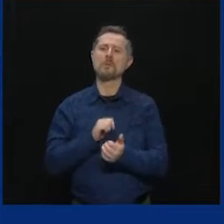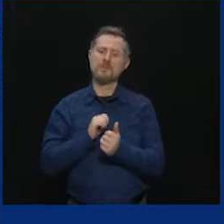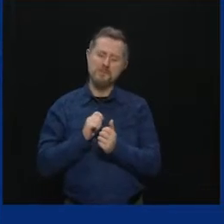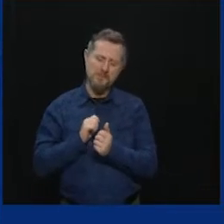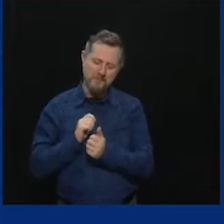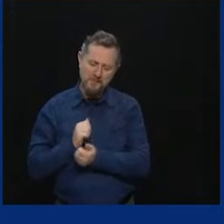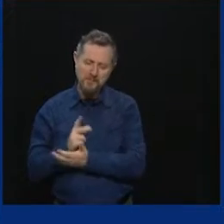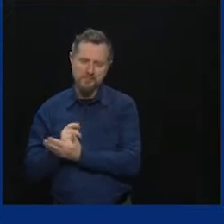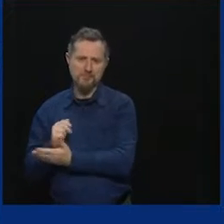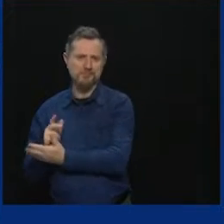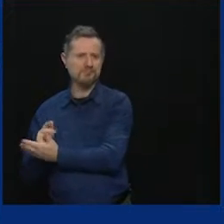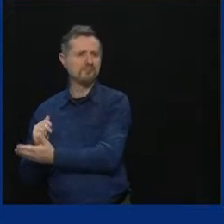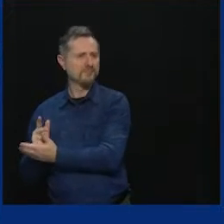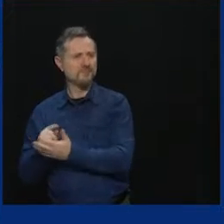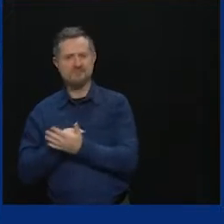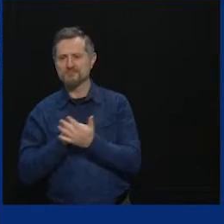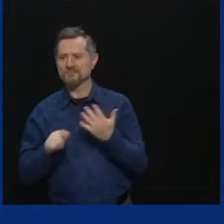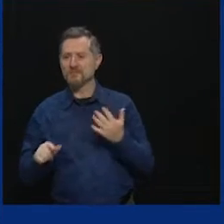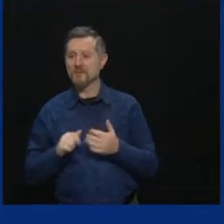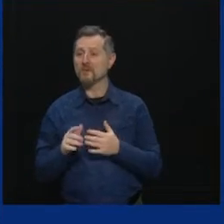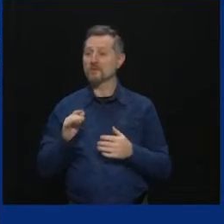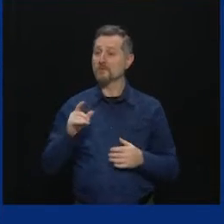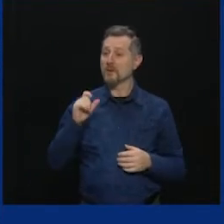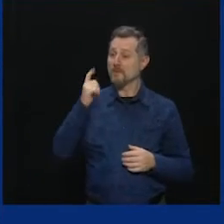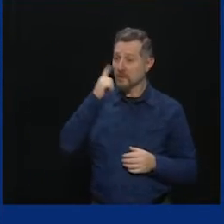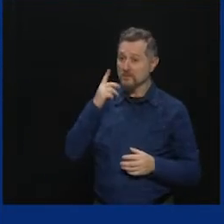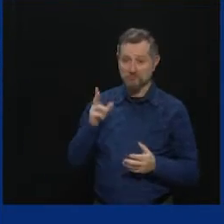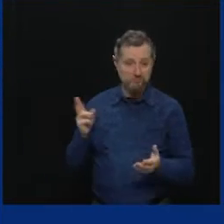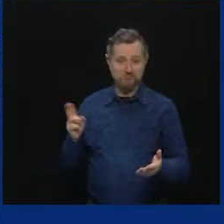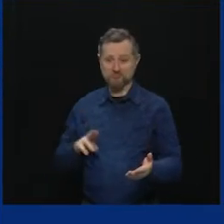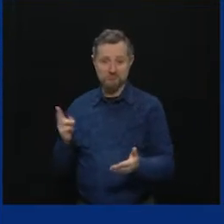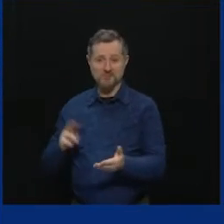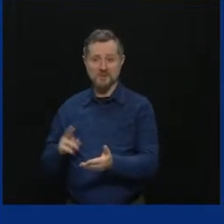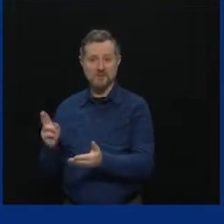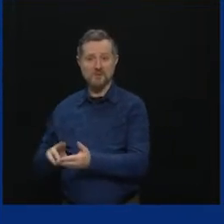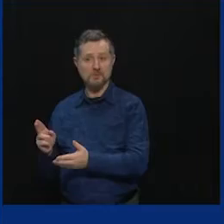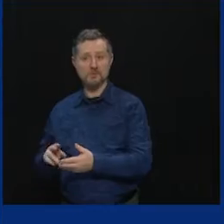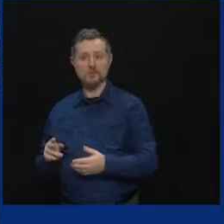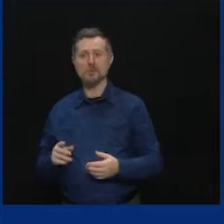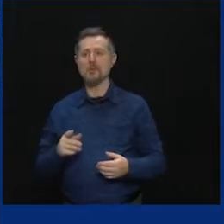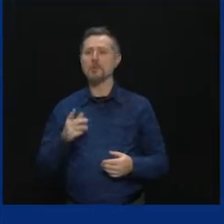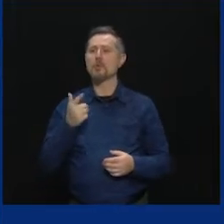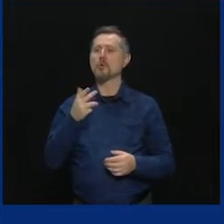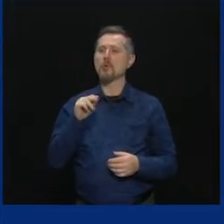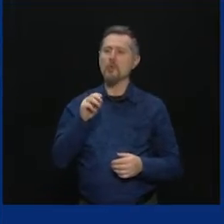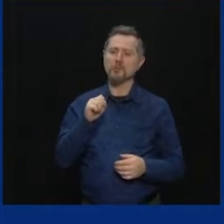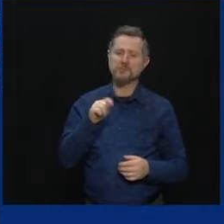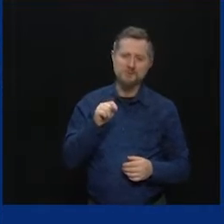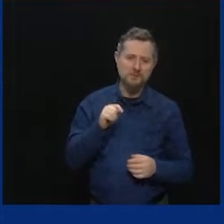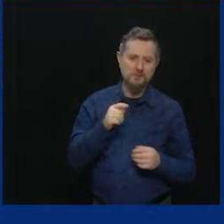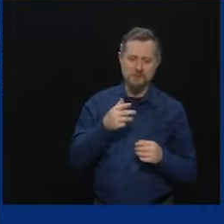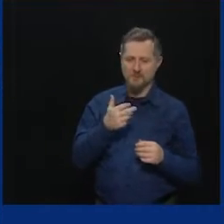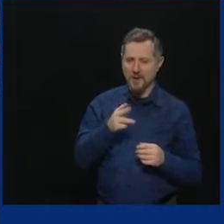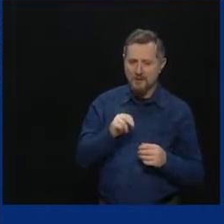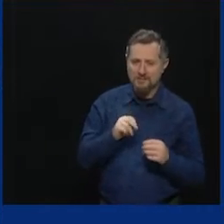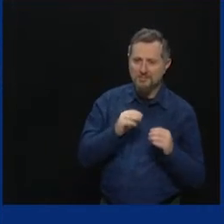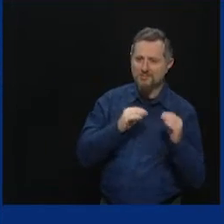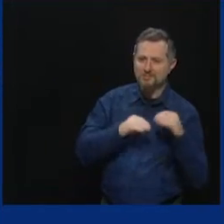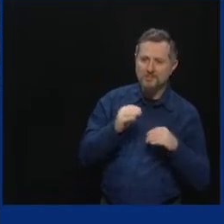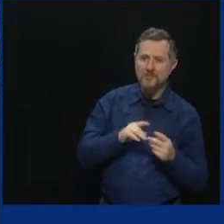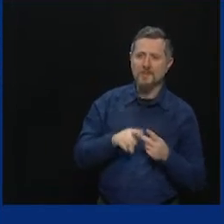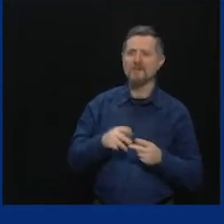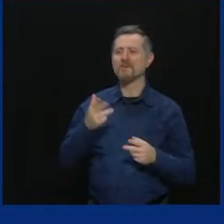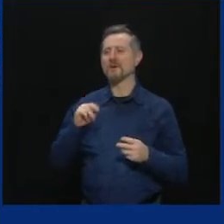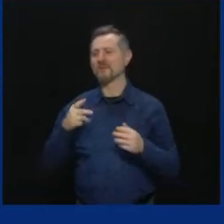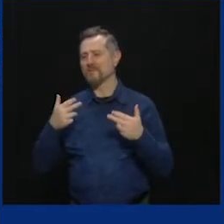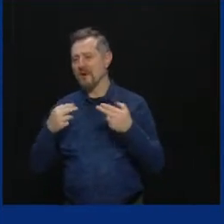that the governor has signed again, stopping ghost guns, making sure we look at gun violence as a